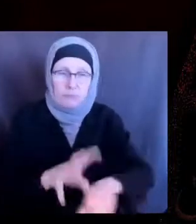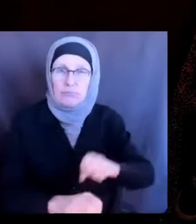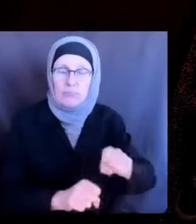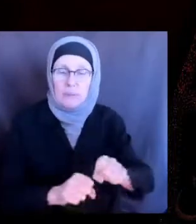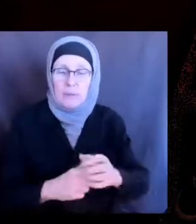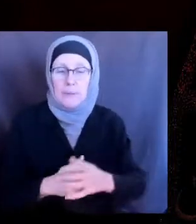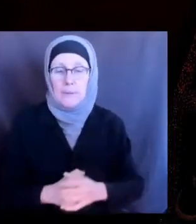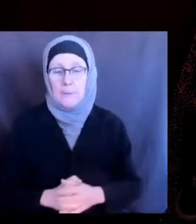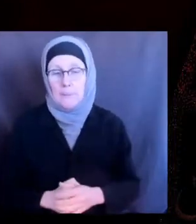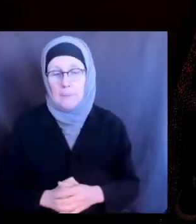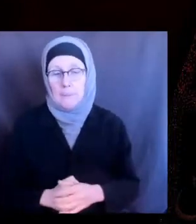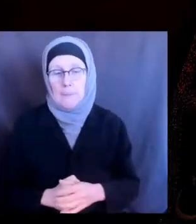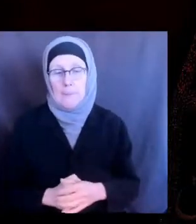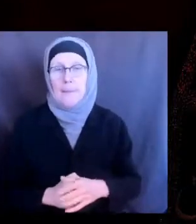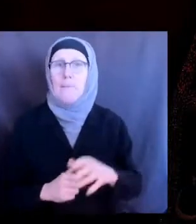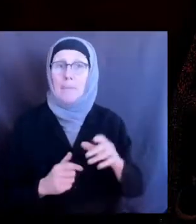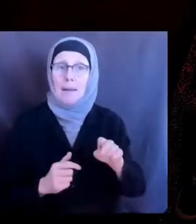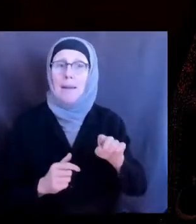Bayt.